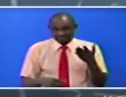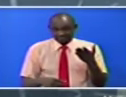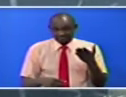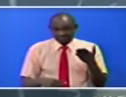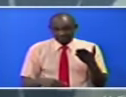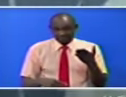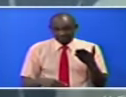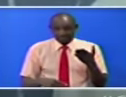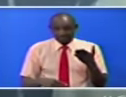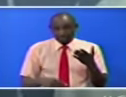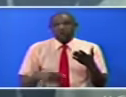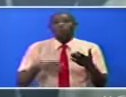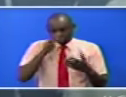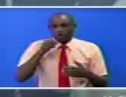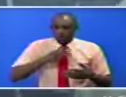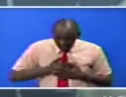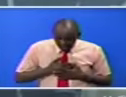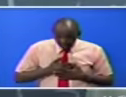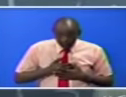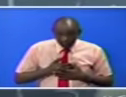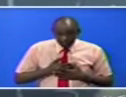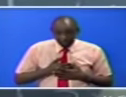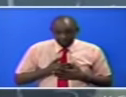the most honorable